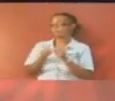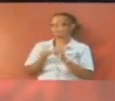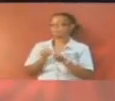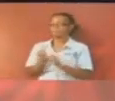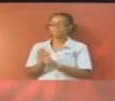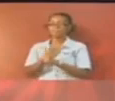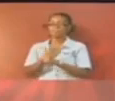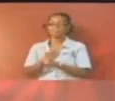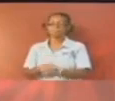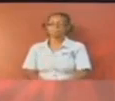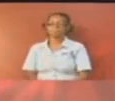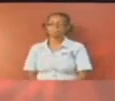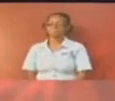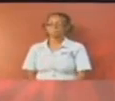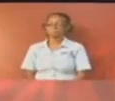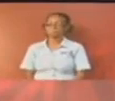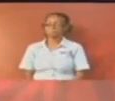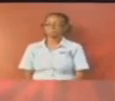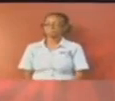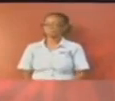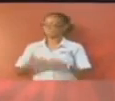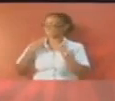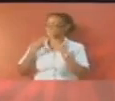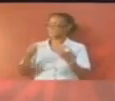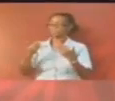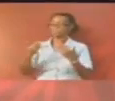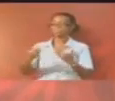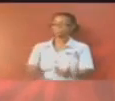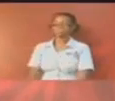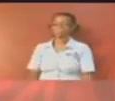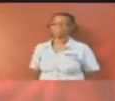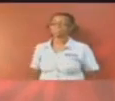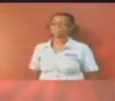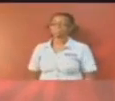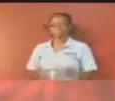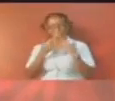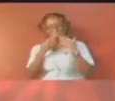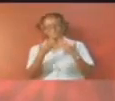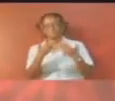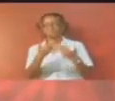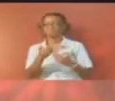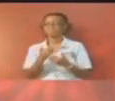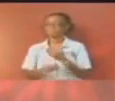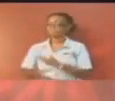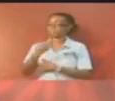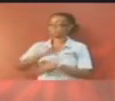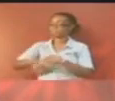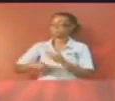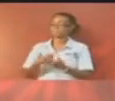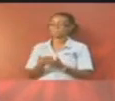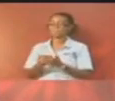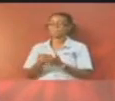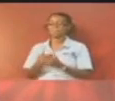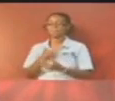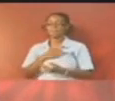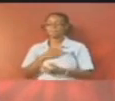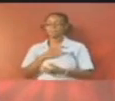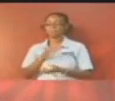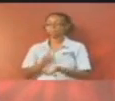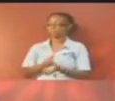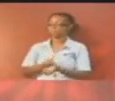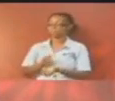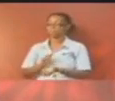you, Mr. Alexander. Good morning to the Honorable Minister, to my colleagues, Dr. Parasram and Dr. Richards. I'm going to present